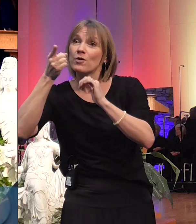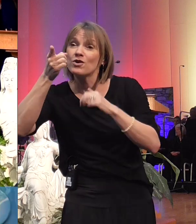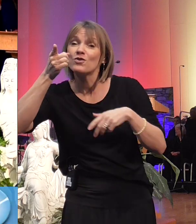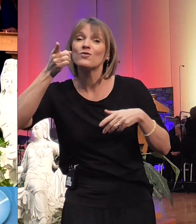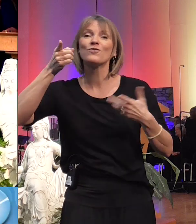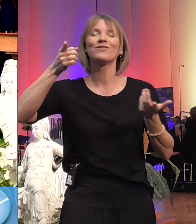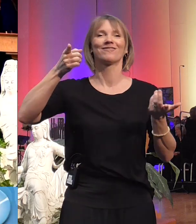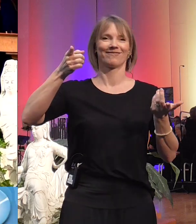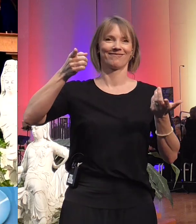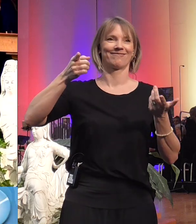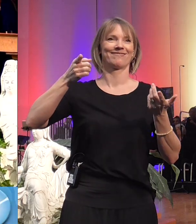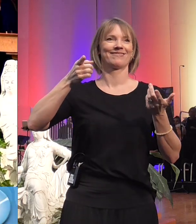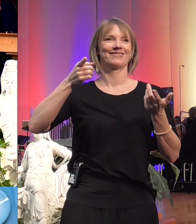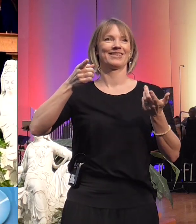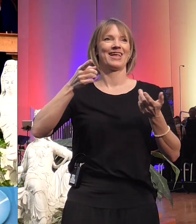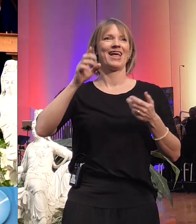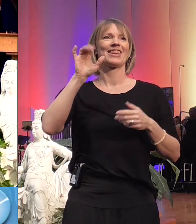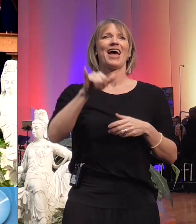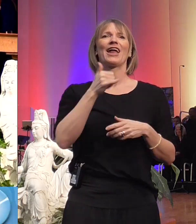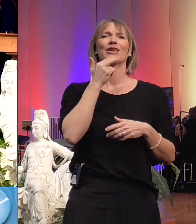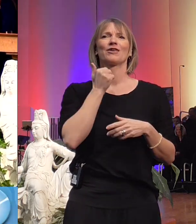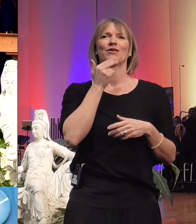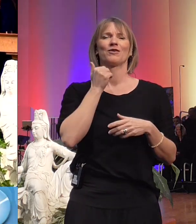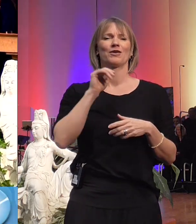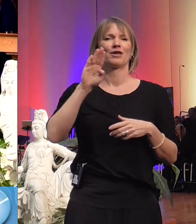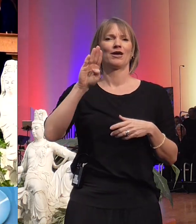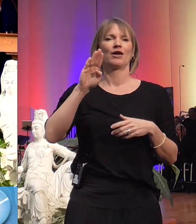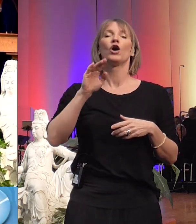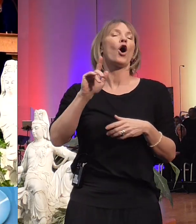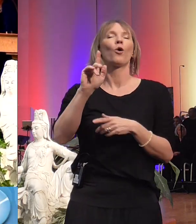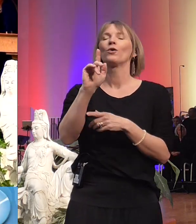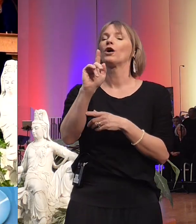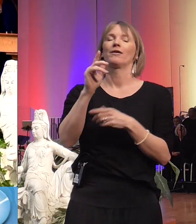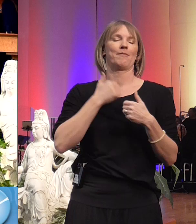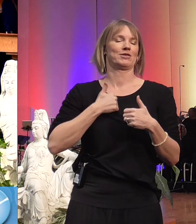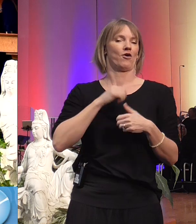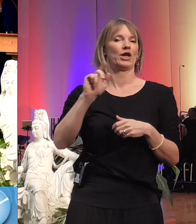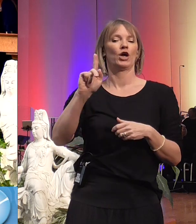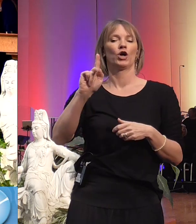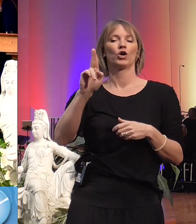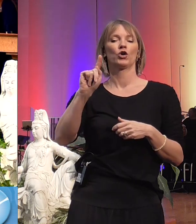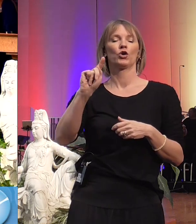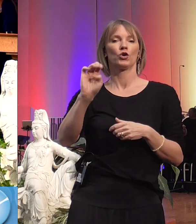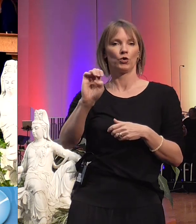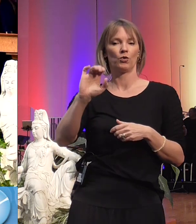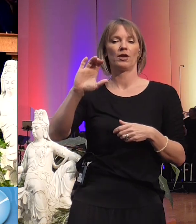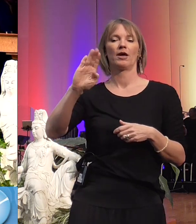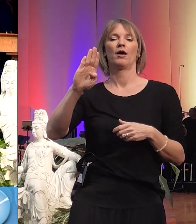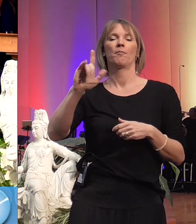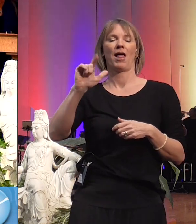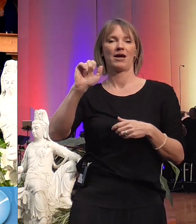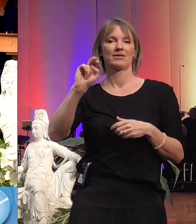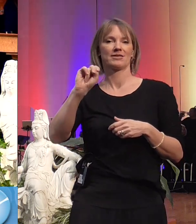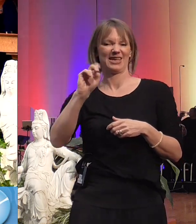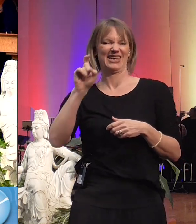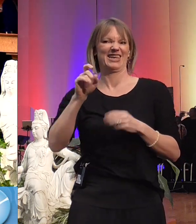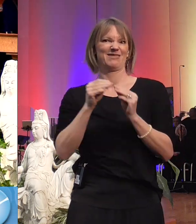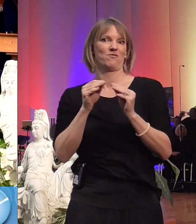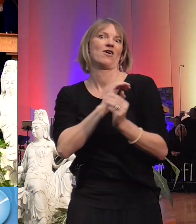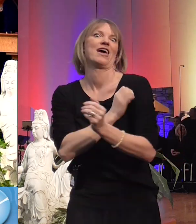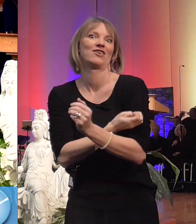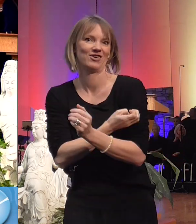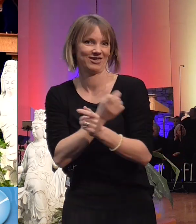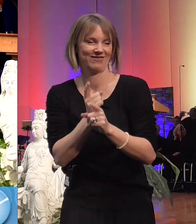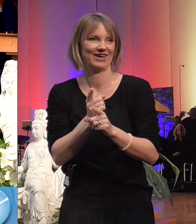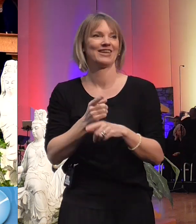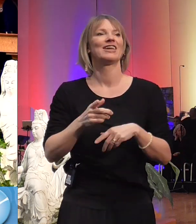morning? Boy, that cute Blackson needs more energy, doesn't he? No, we are so looking forward to having Coot Blackson